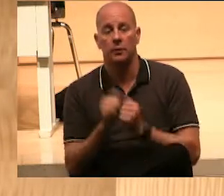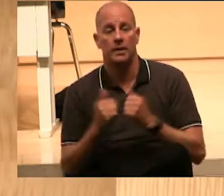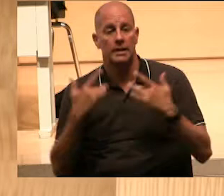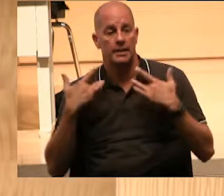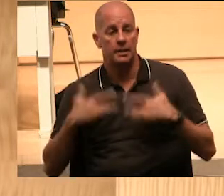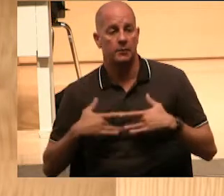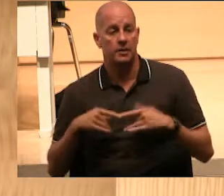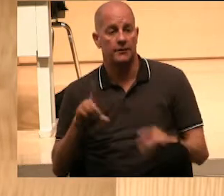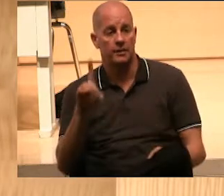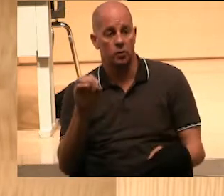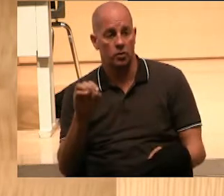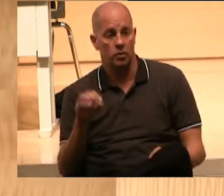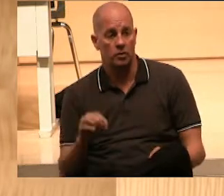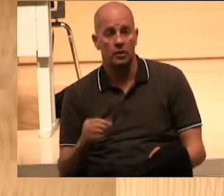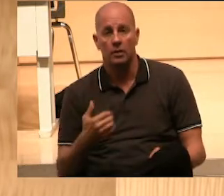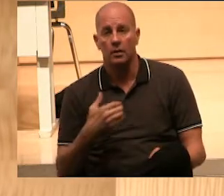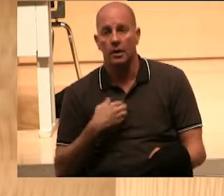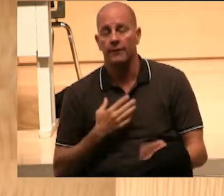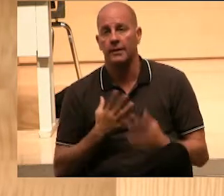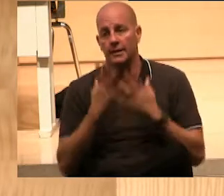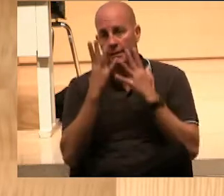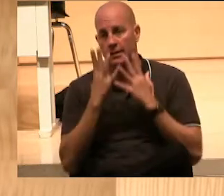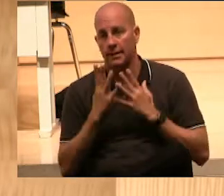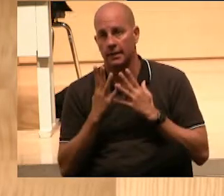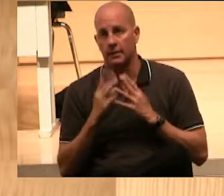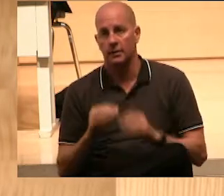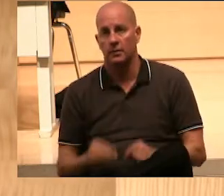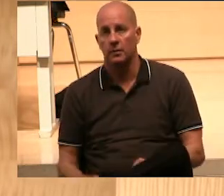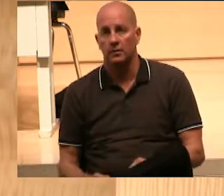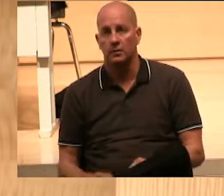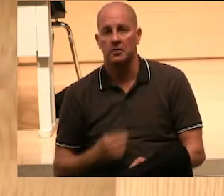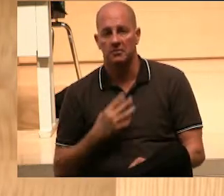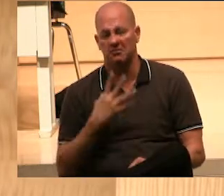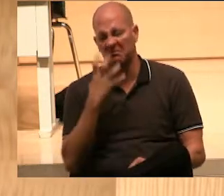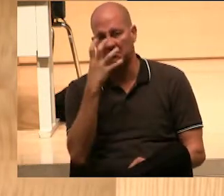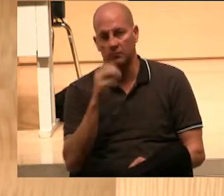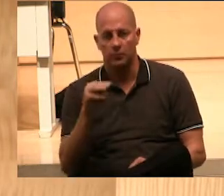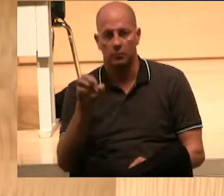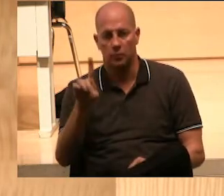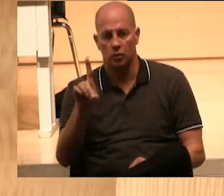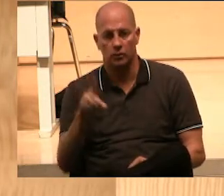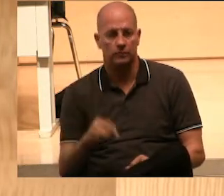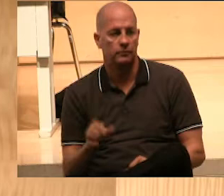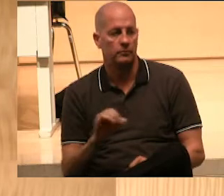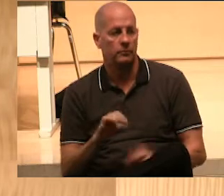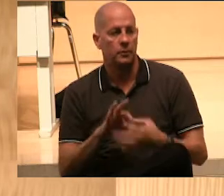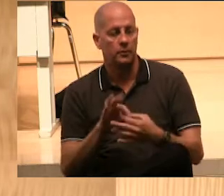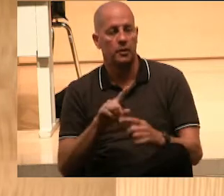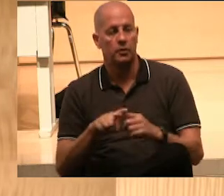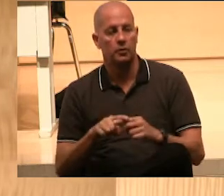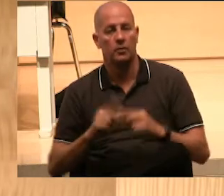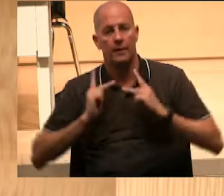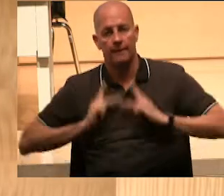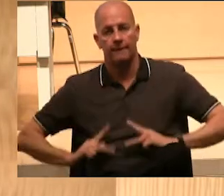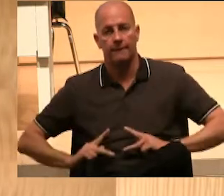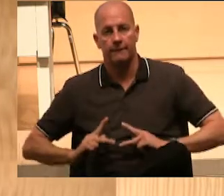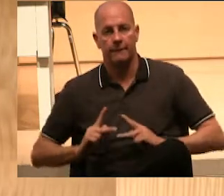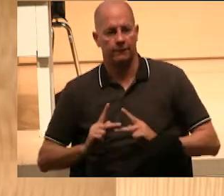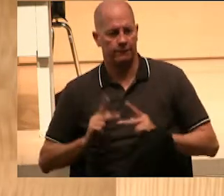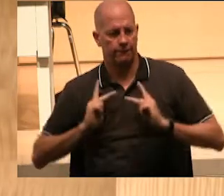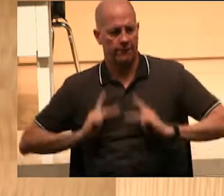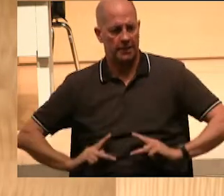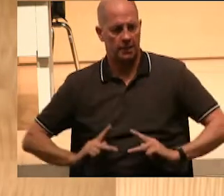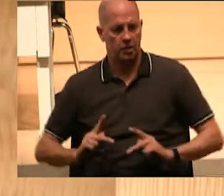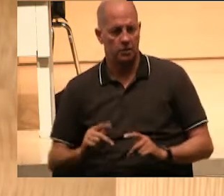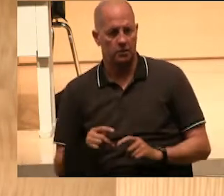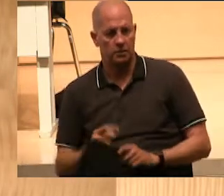depressive disorders is having a sad, empty, or irritable mood, which is also accompanied by physical and cognitive changes.